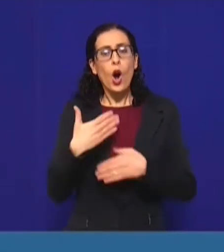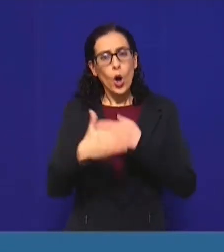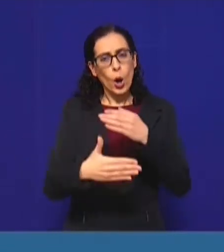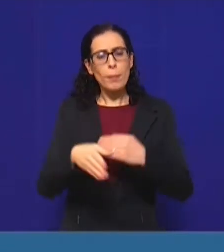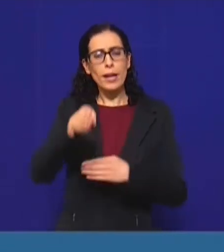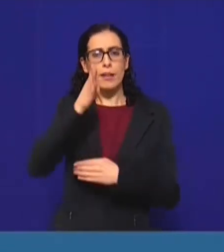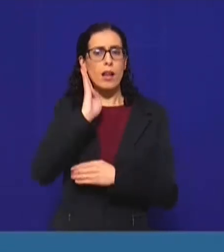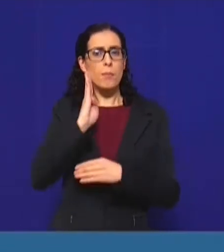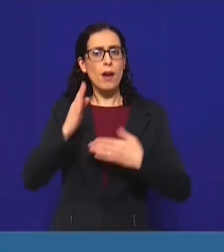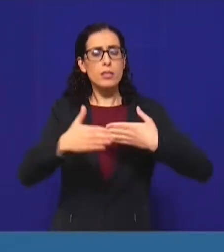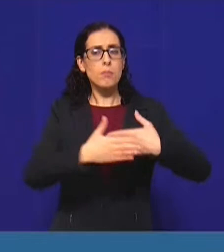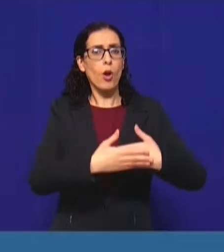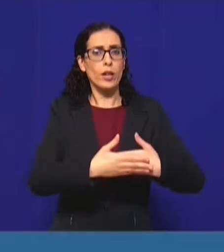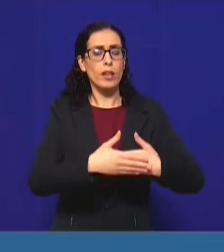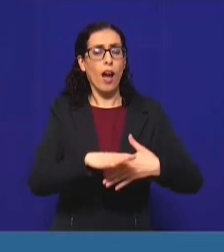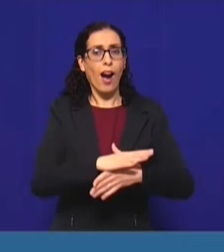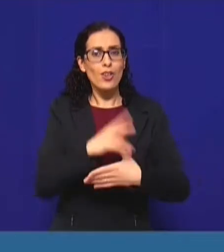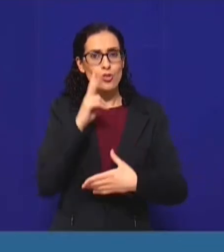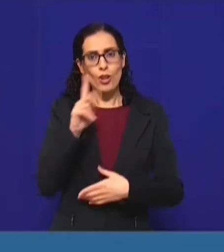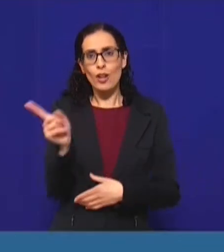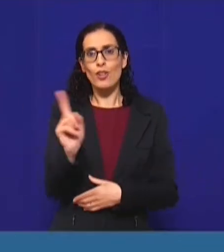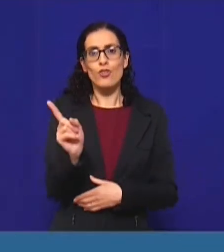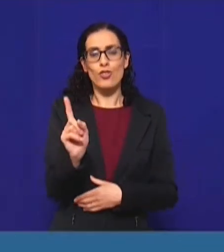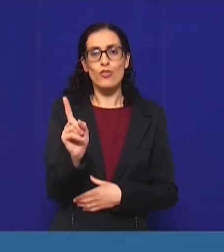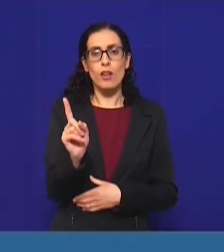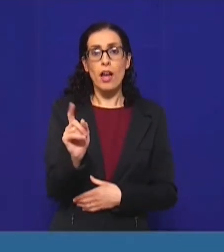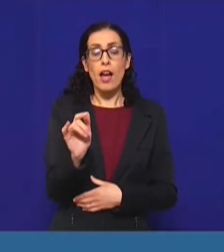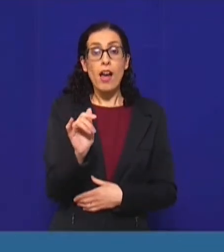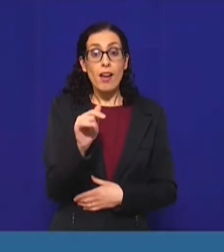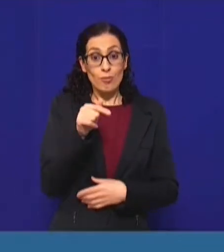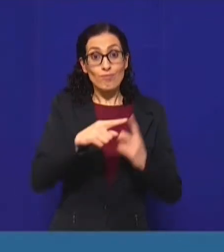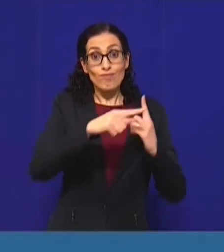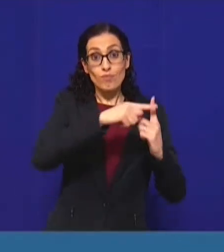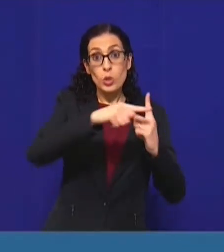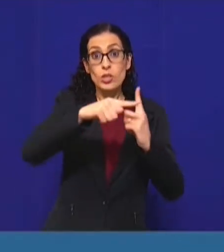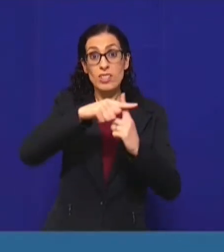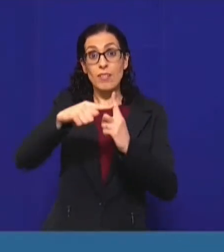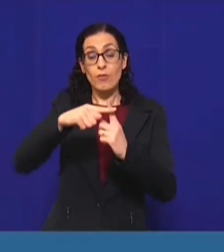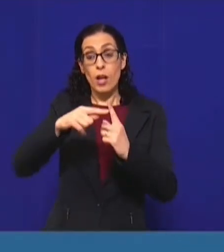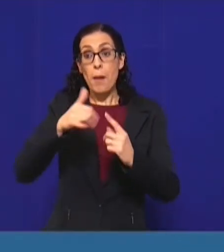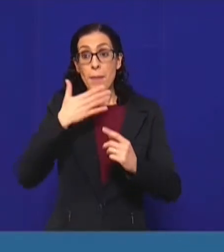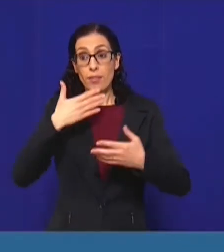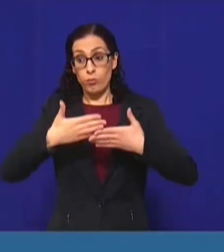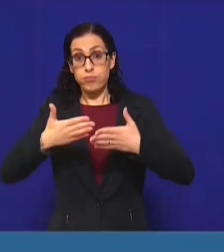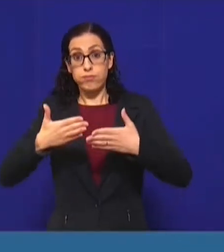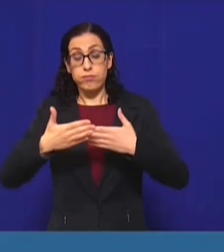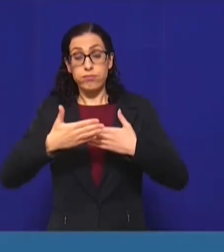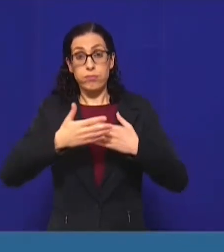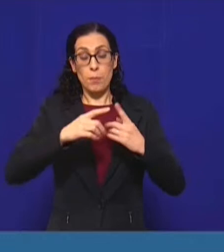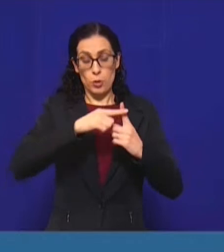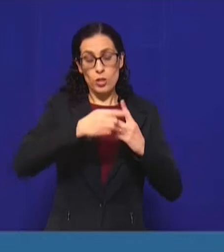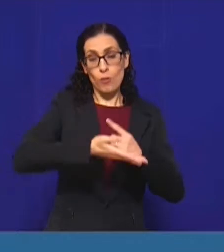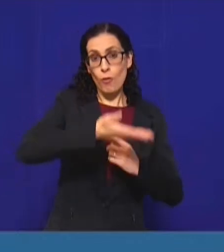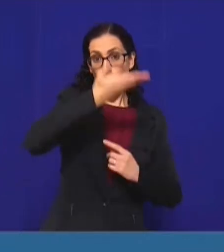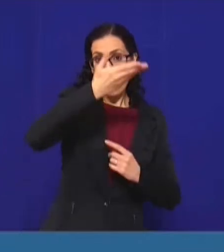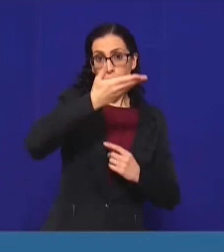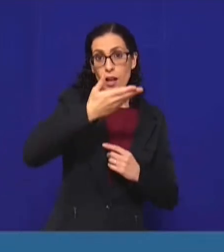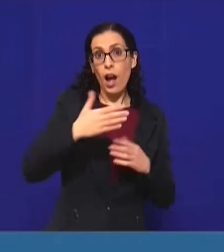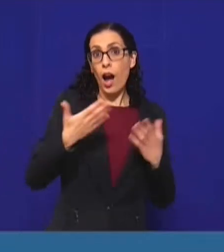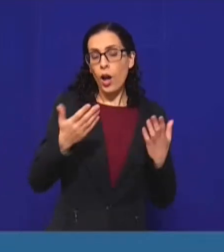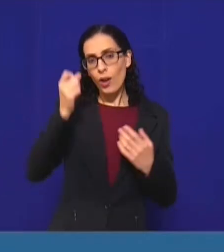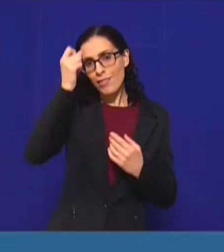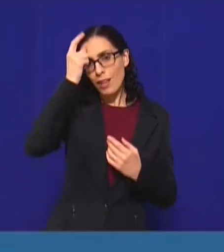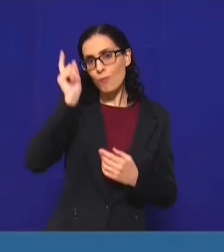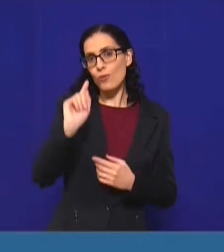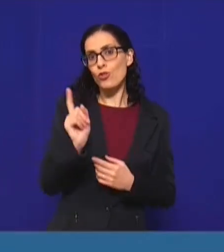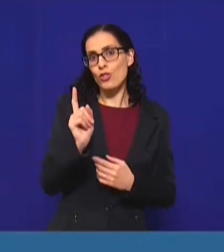ħajbqgħu magħluqin għaliex rajna li inti dawn il-numru ta' każijiet baqgħu miftuħin baqgħu għoljin u allura hemmhekk fejn nafu li